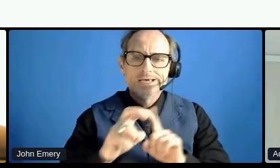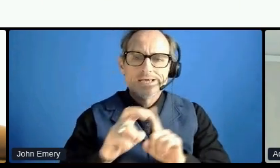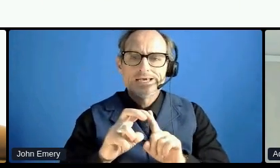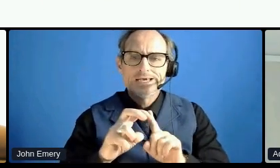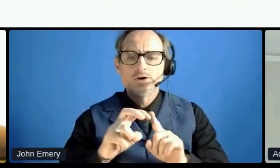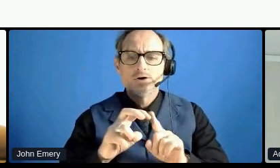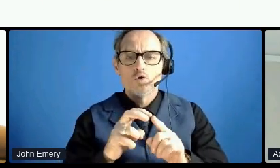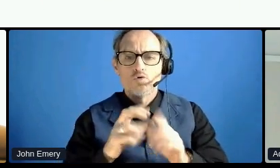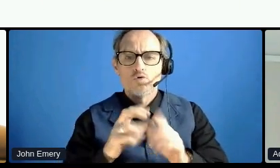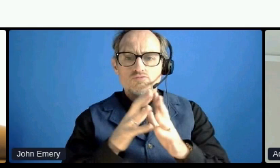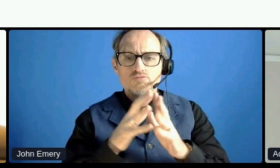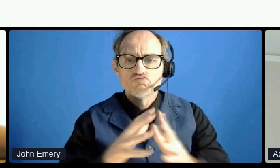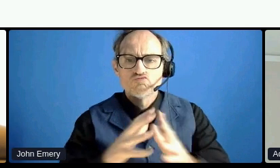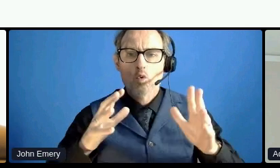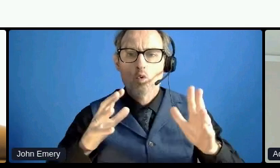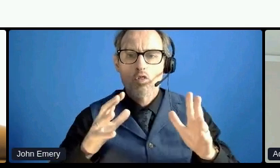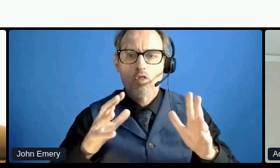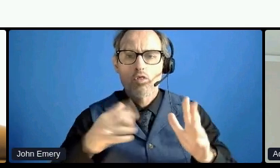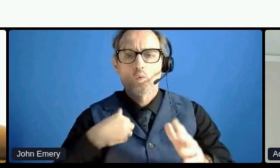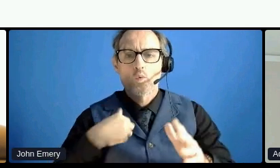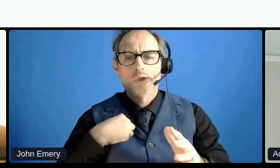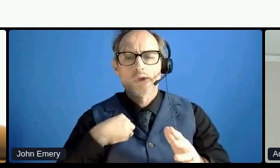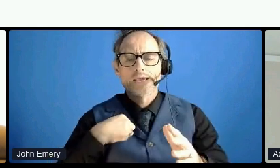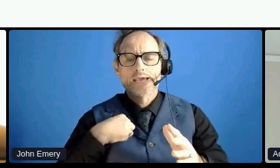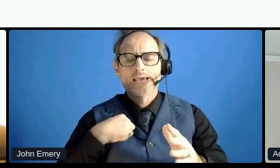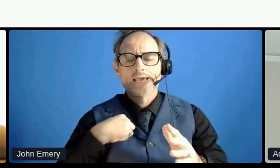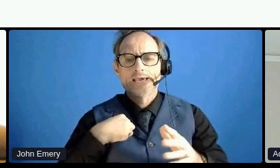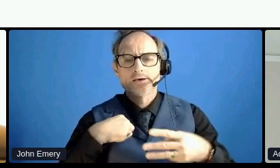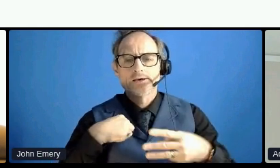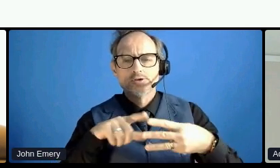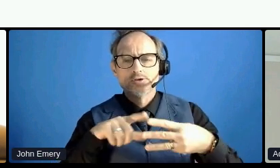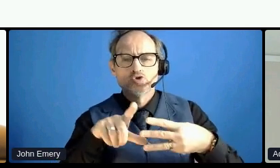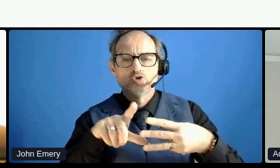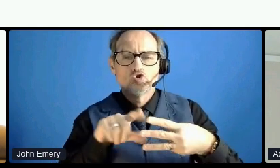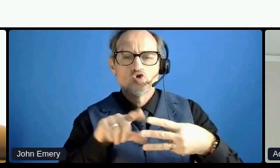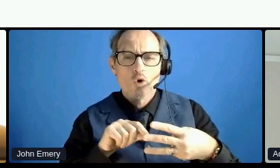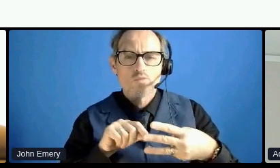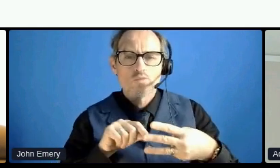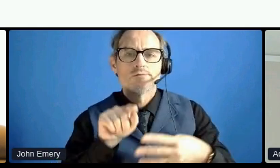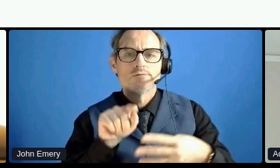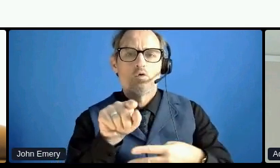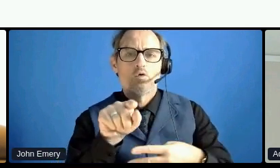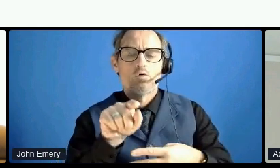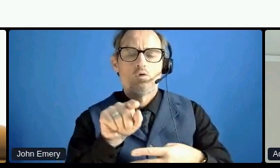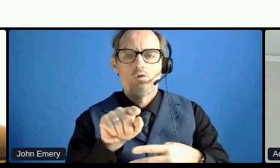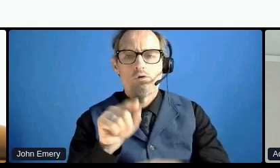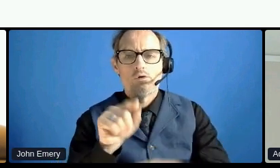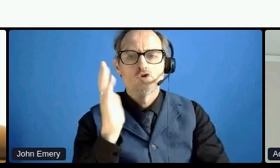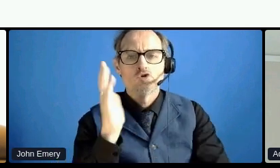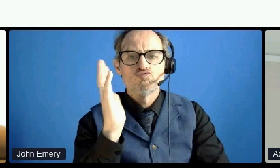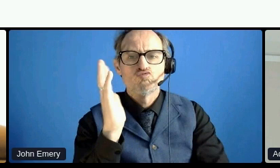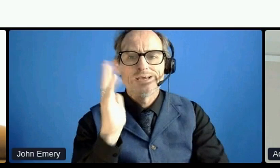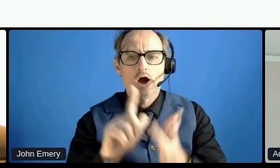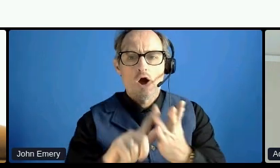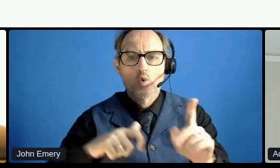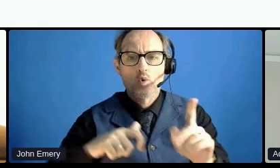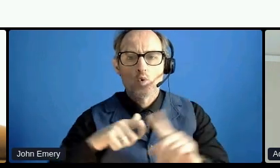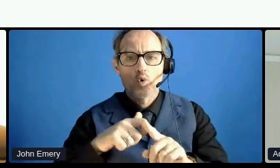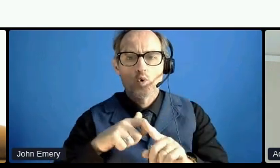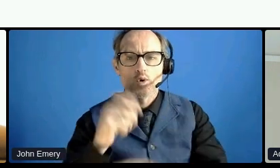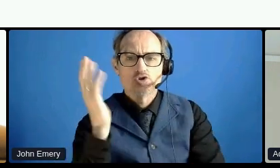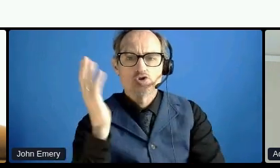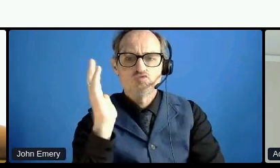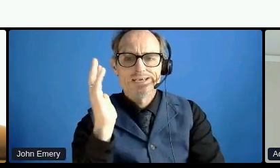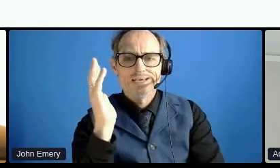growth. So we've chosen the analogy of the growth from growth of a tree, so an oak tree to be specific, acorn to